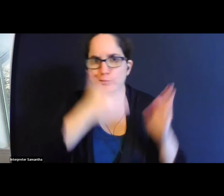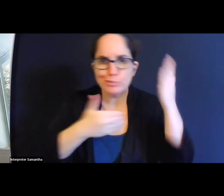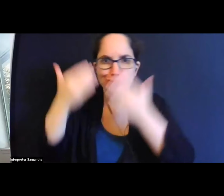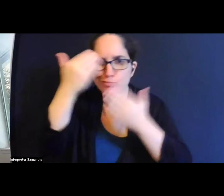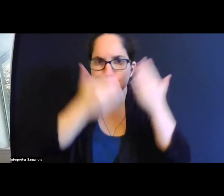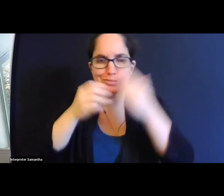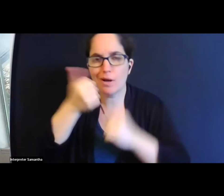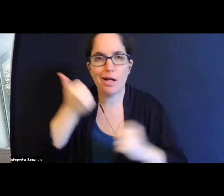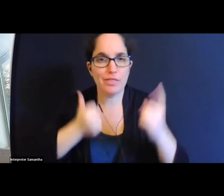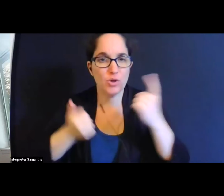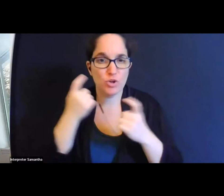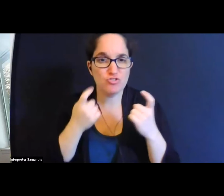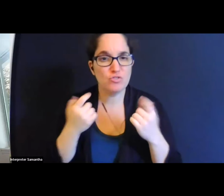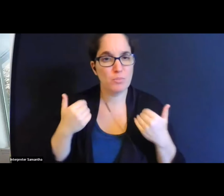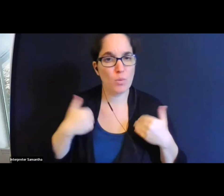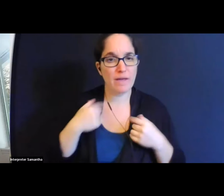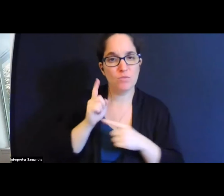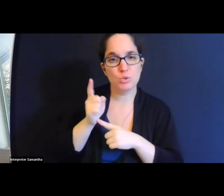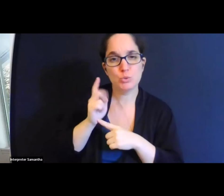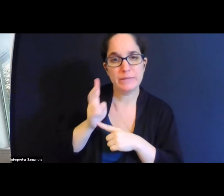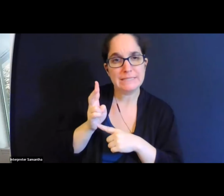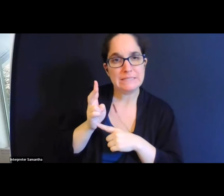time for.